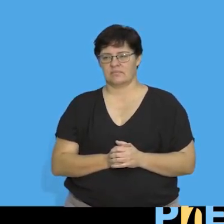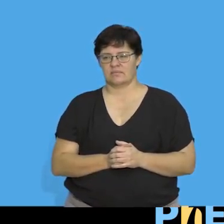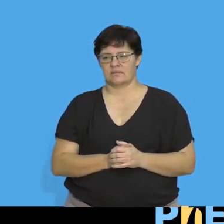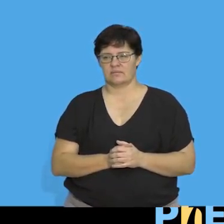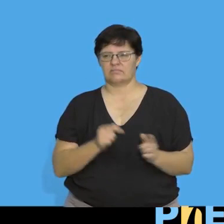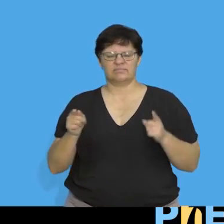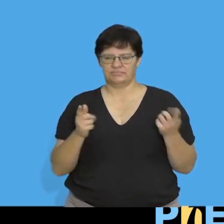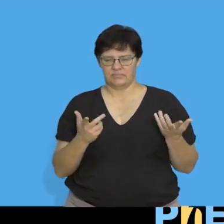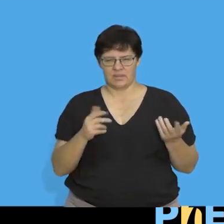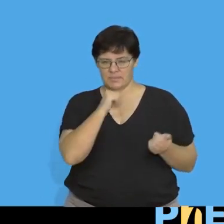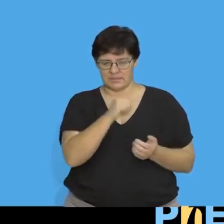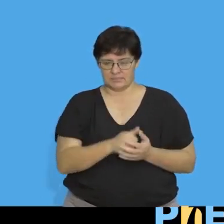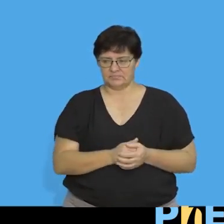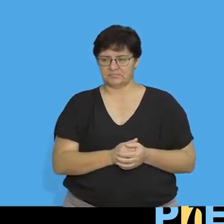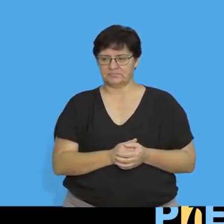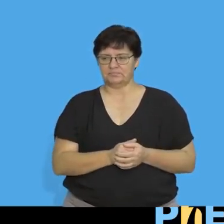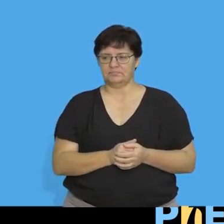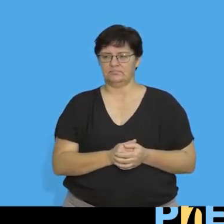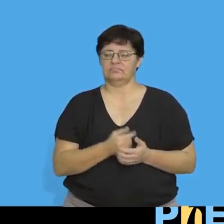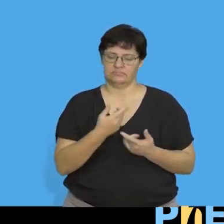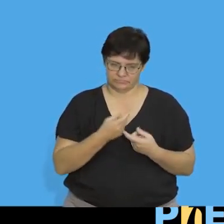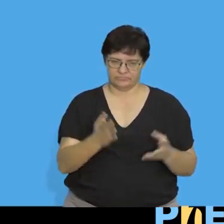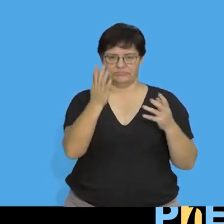matter. And let it go.